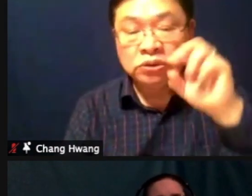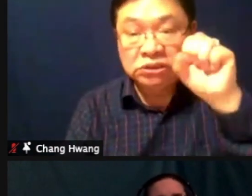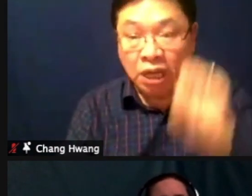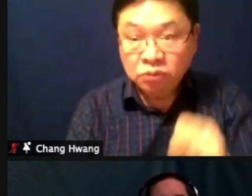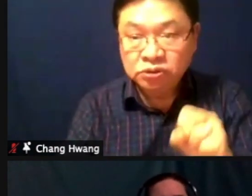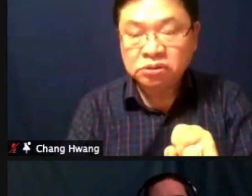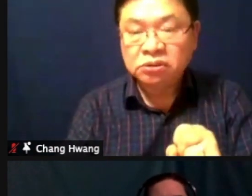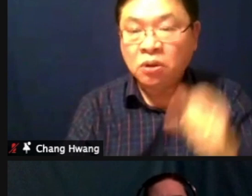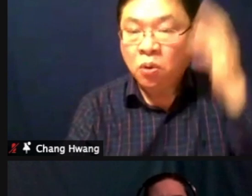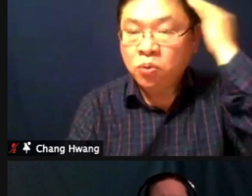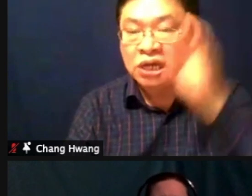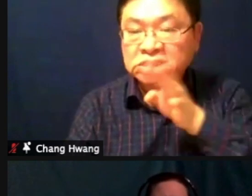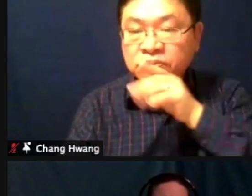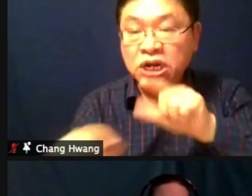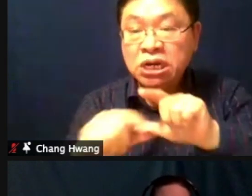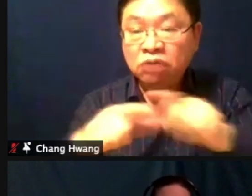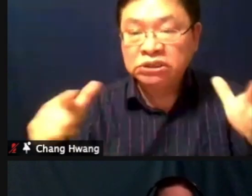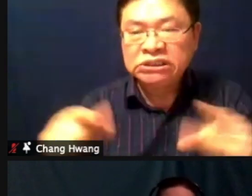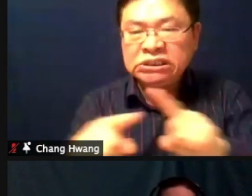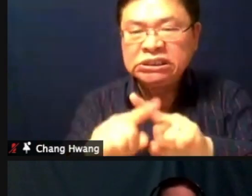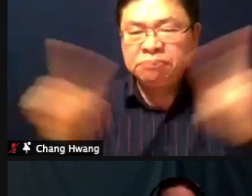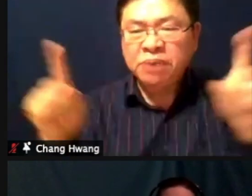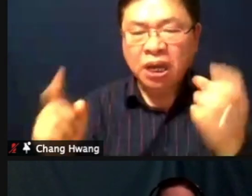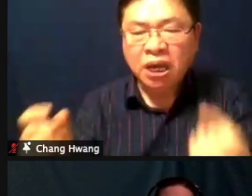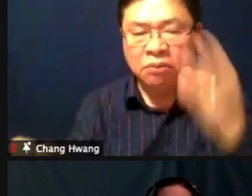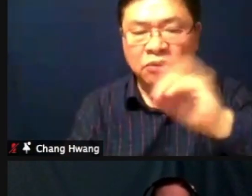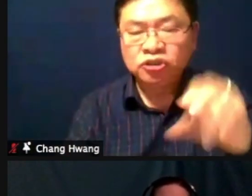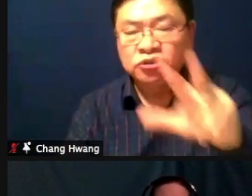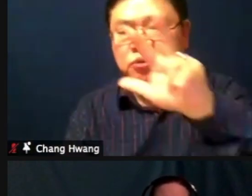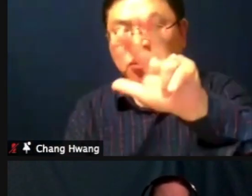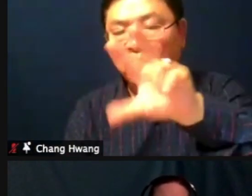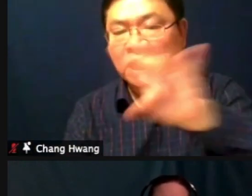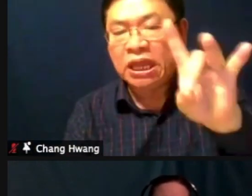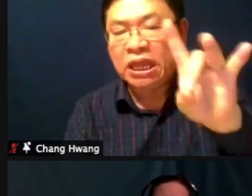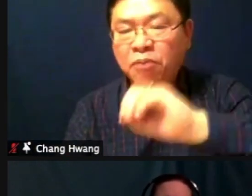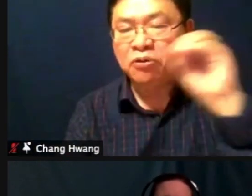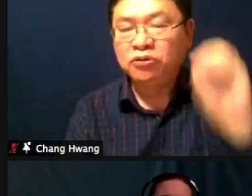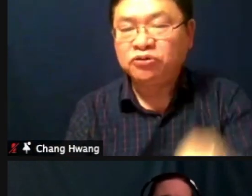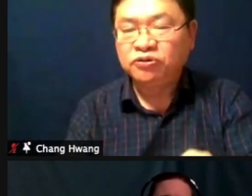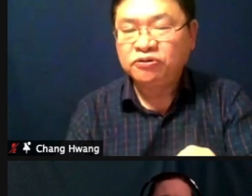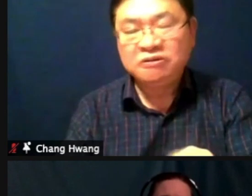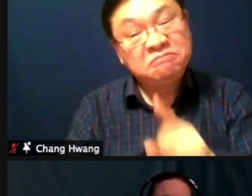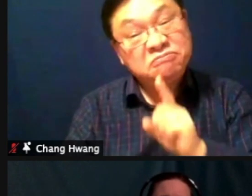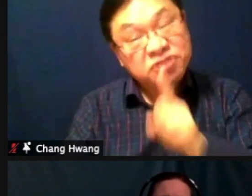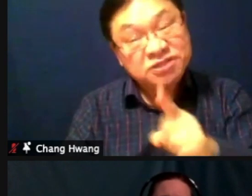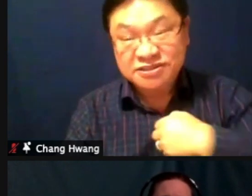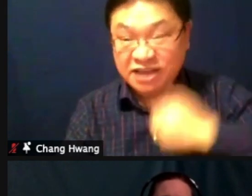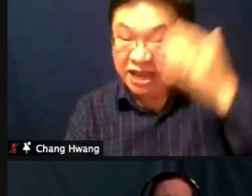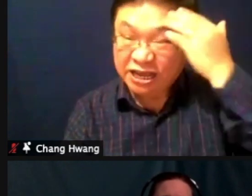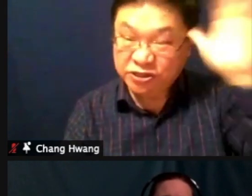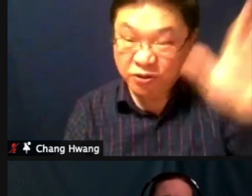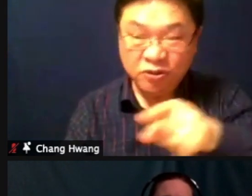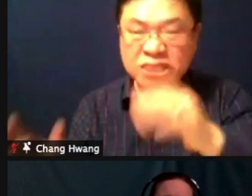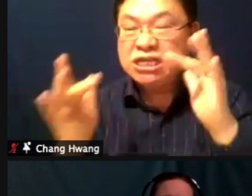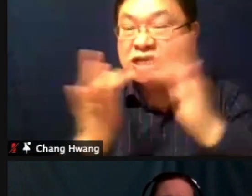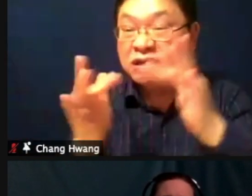different, we've got North Korean, South Korea, North Korean spoken language, South Korean spoken language. There's about 38%